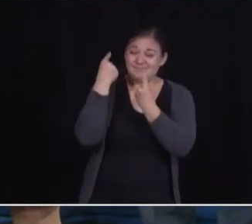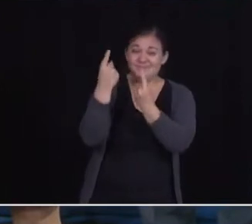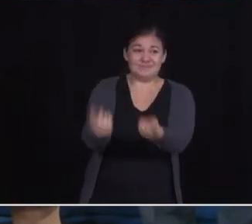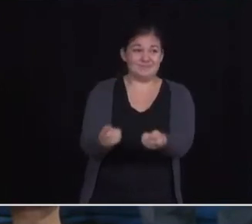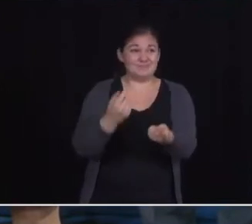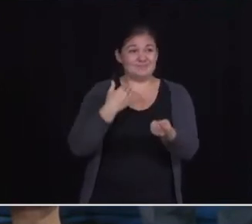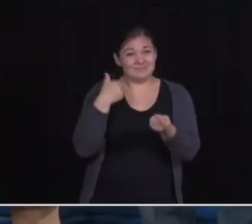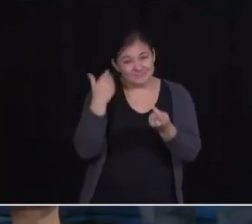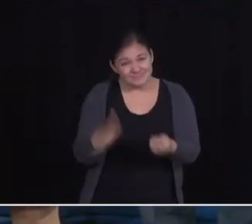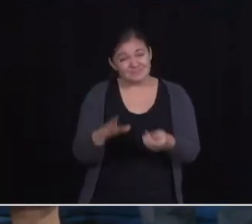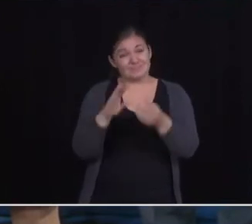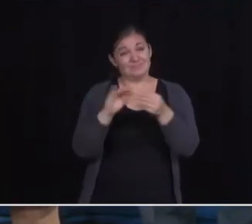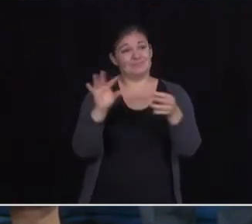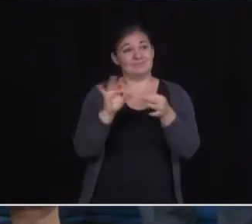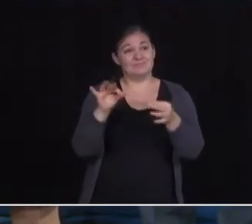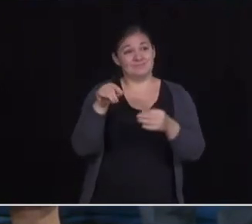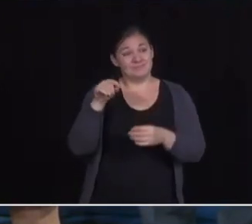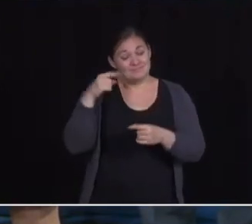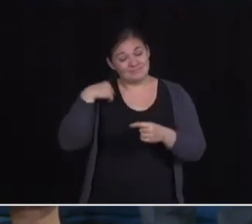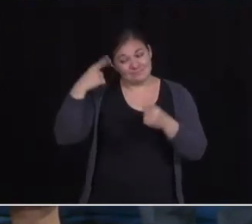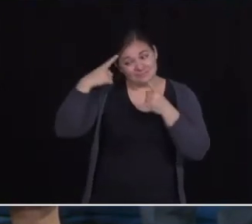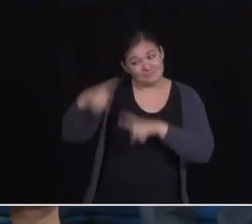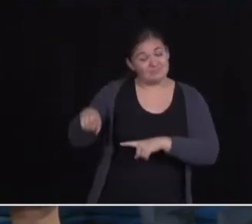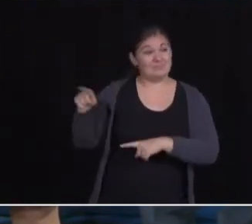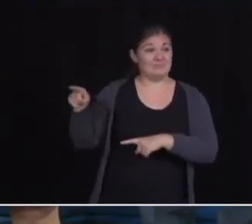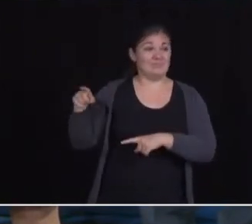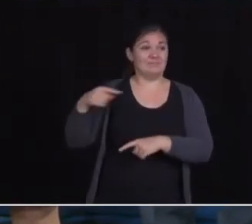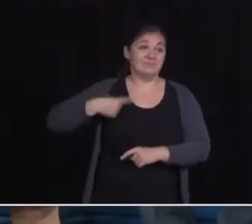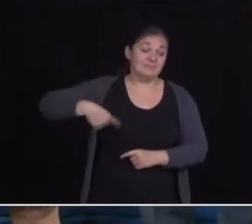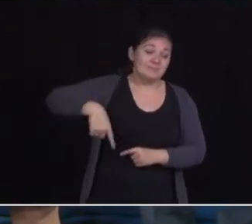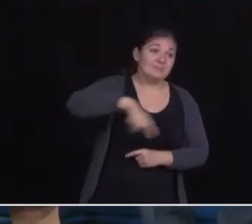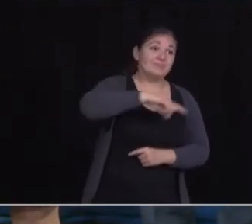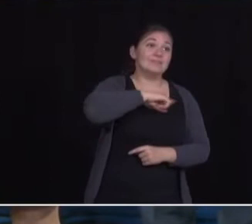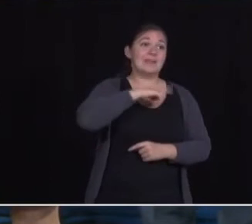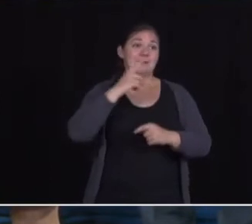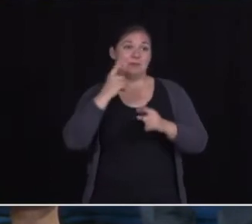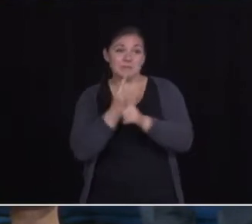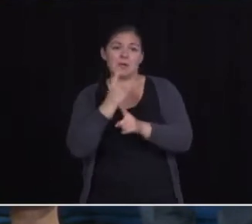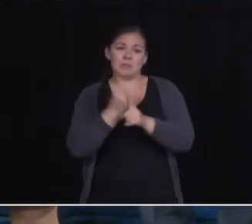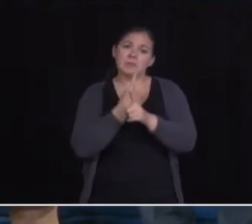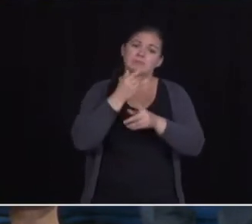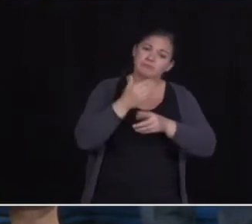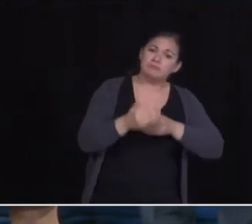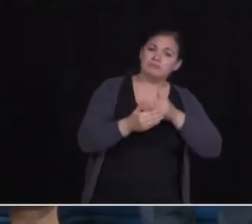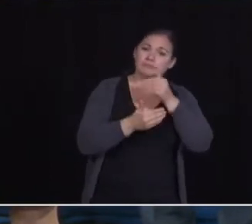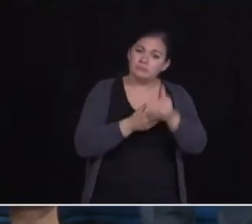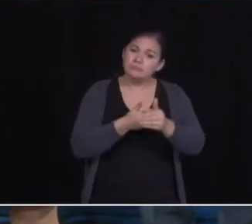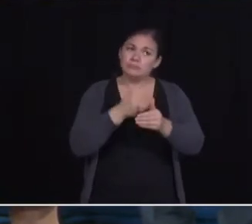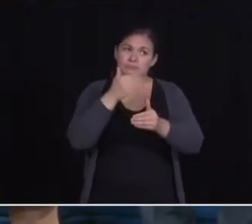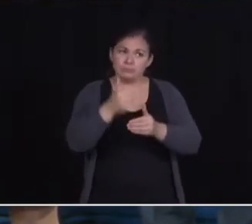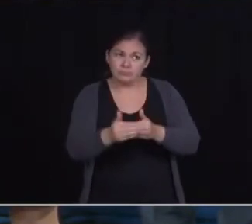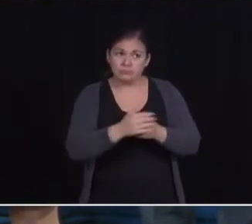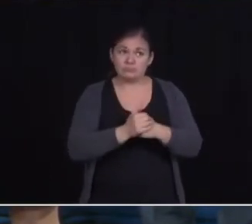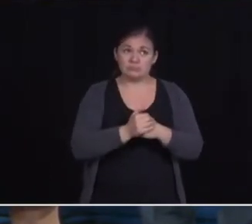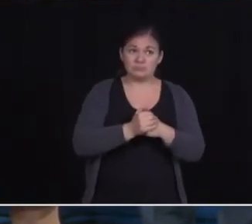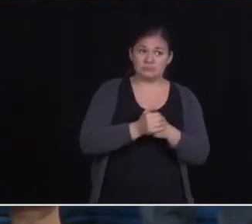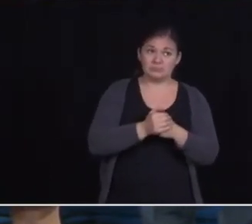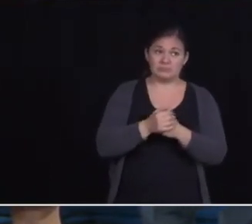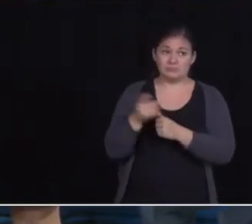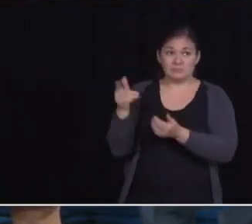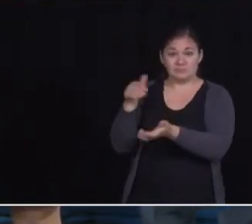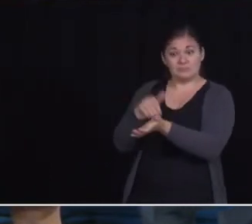pragmatic. Could have they come to us and said everything gets shut down in Peel, Ottawa, and Toronto? I'm sure they could